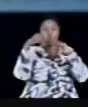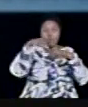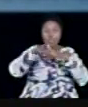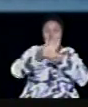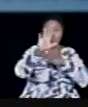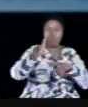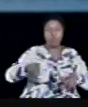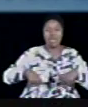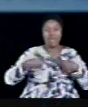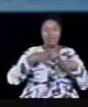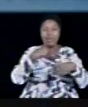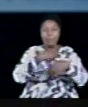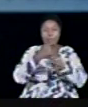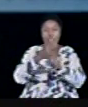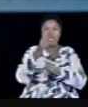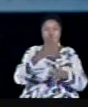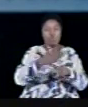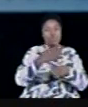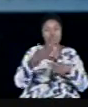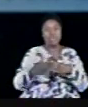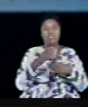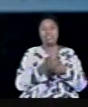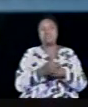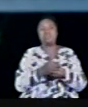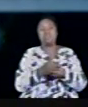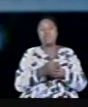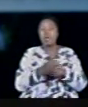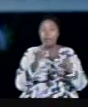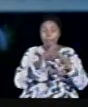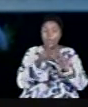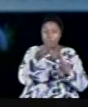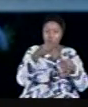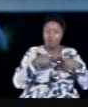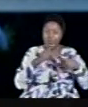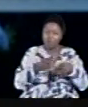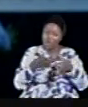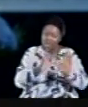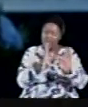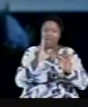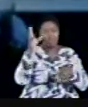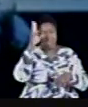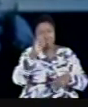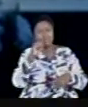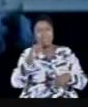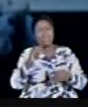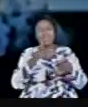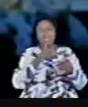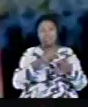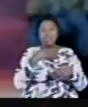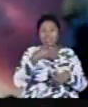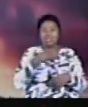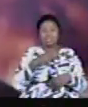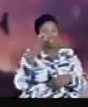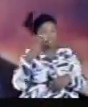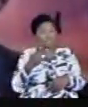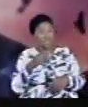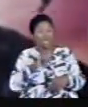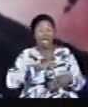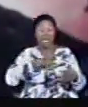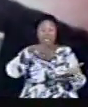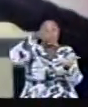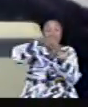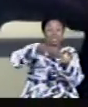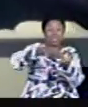you complete. But you have to give him chance. He says, behold, I stand at the